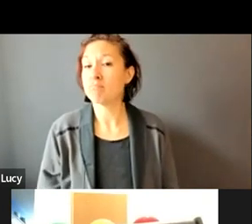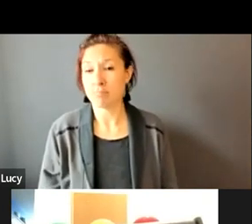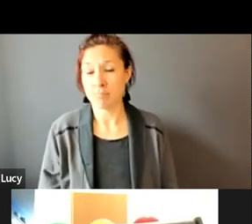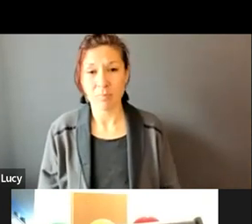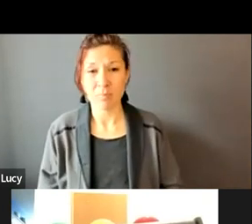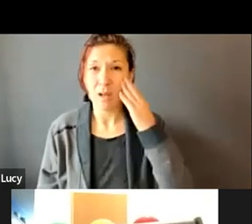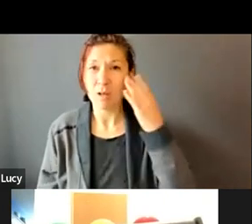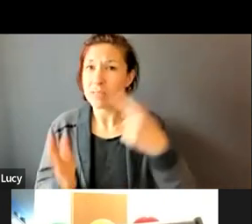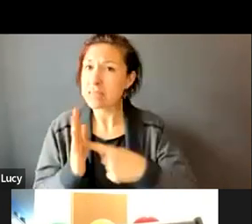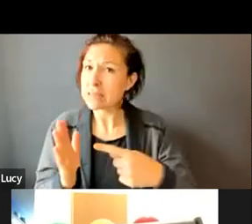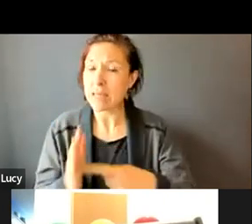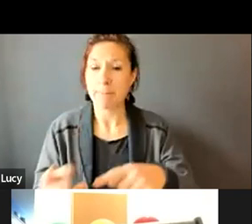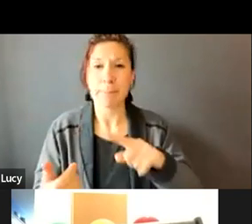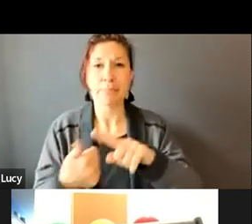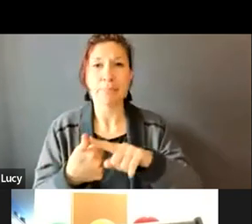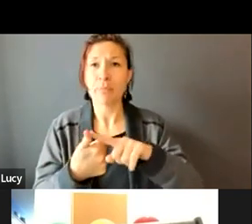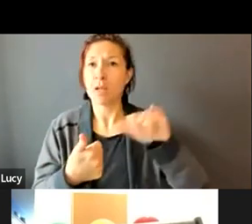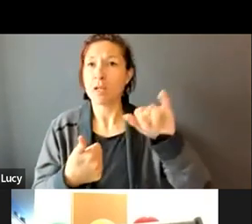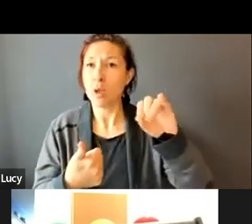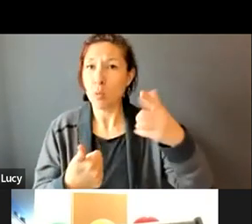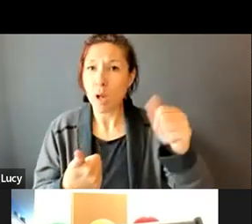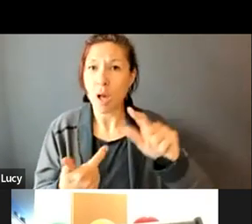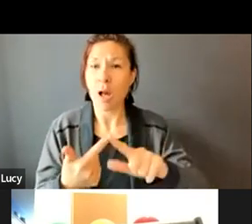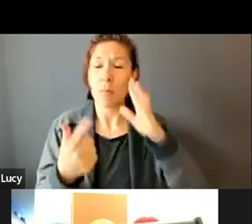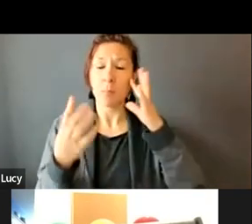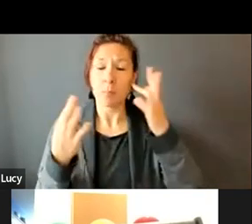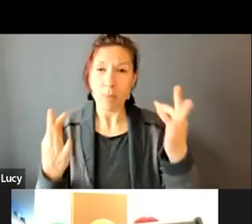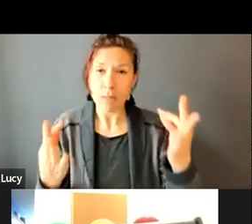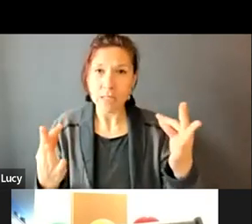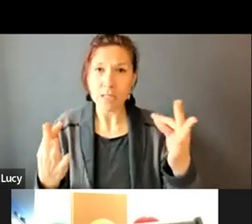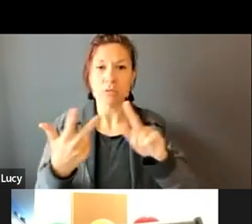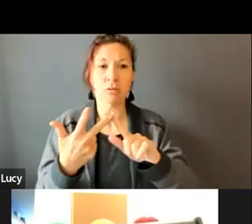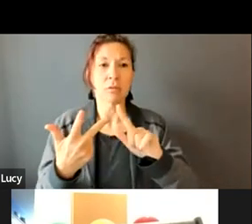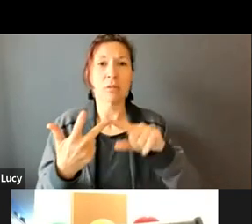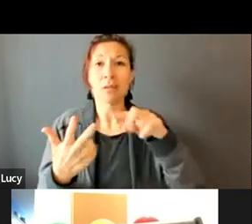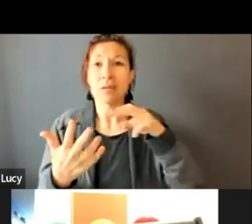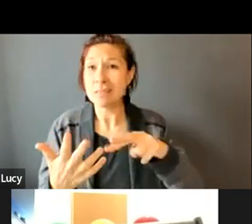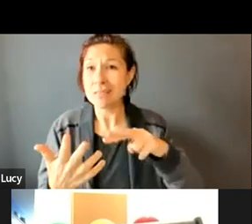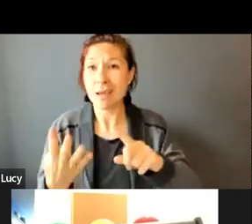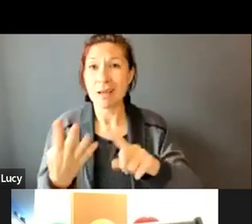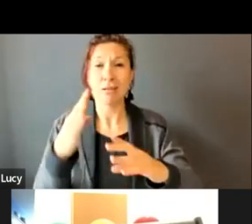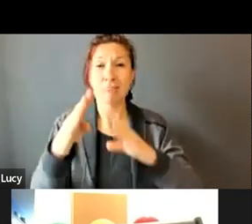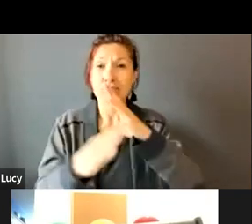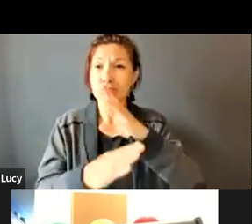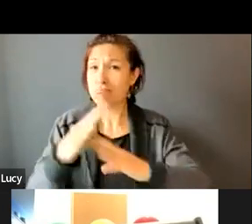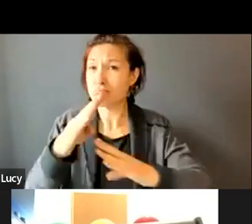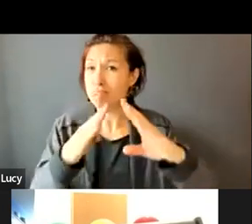like yoga meditation dance and martial arts Tiempo